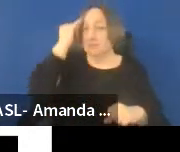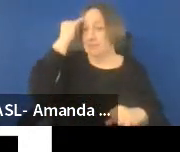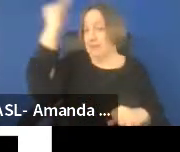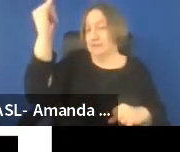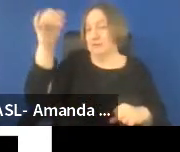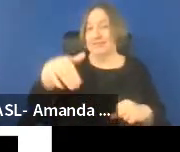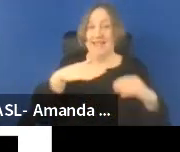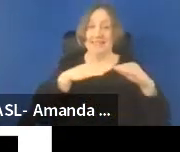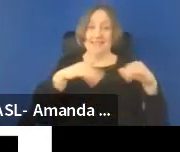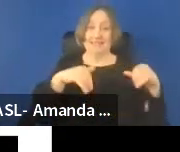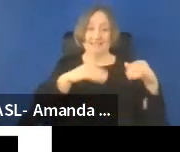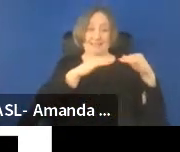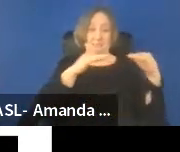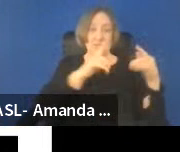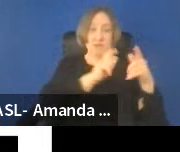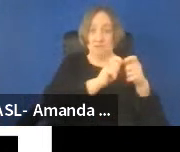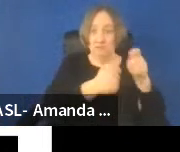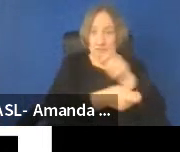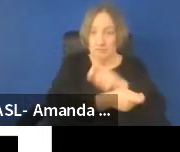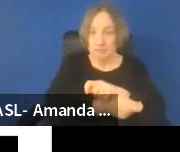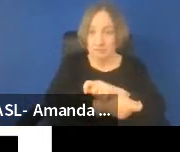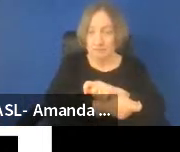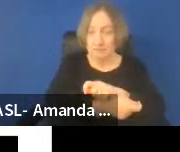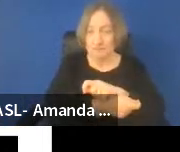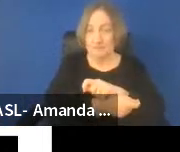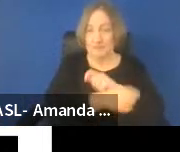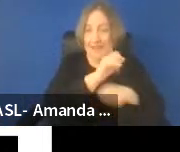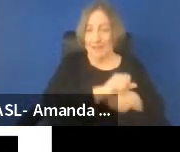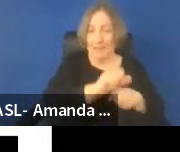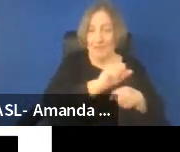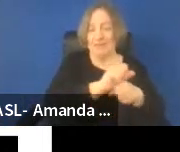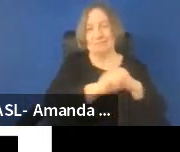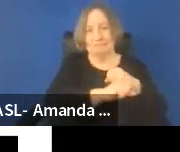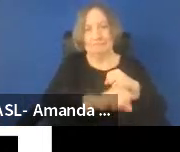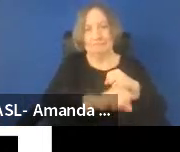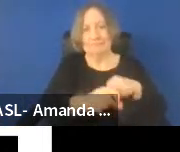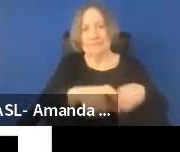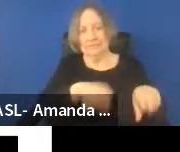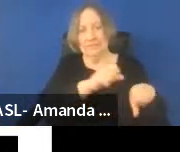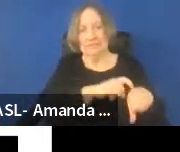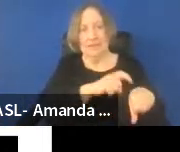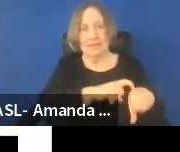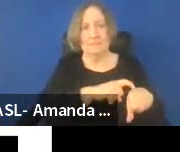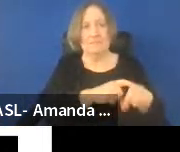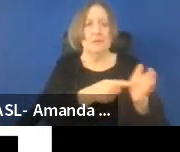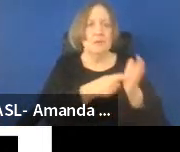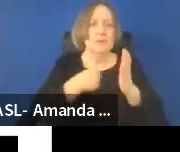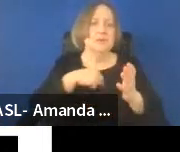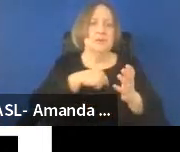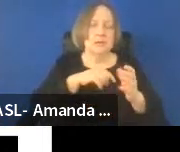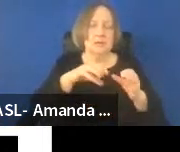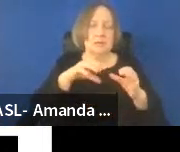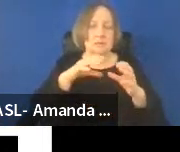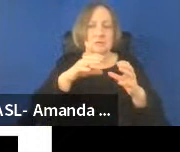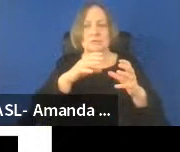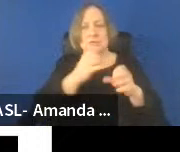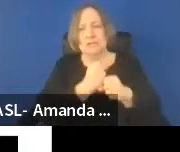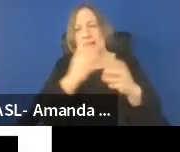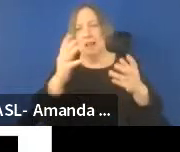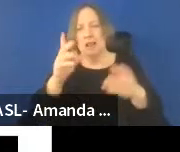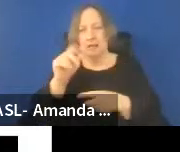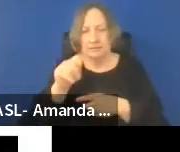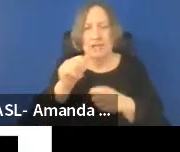that system level reform work takes a bit longer. It requires us to pull a lot of data and